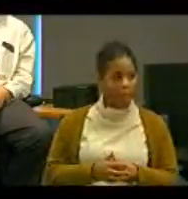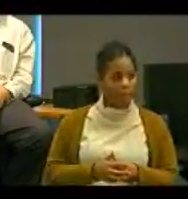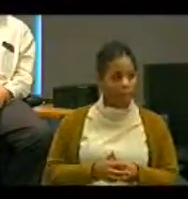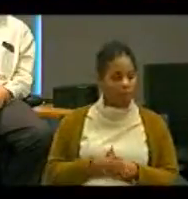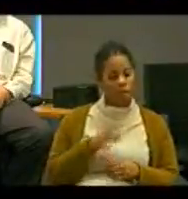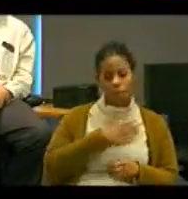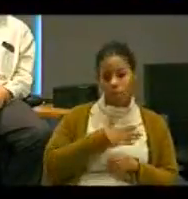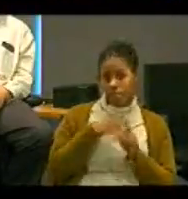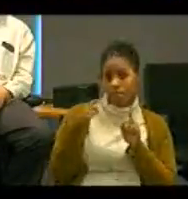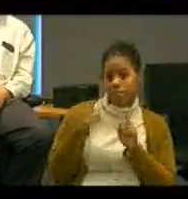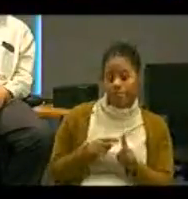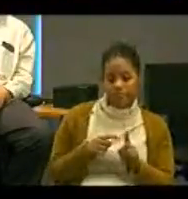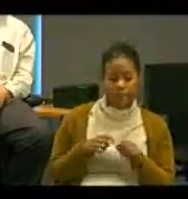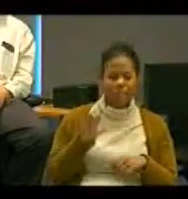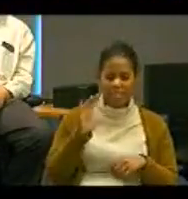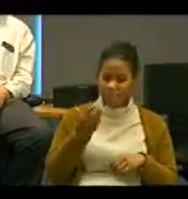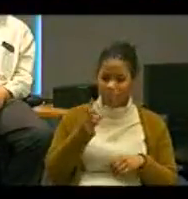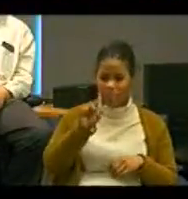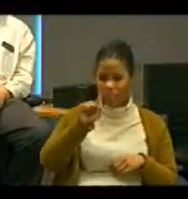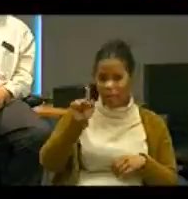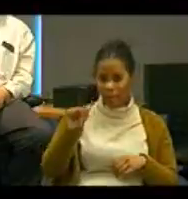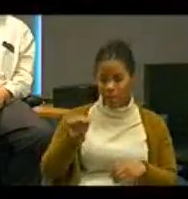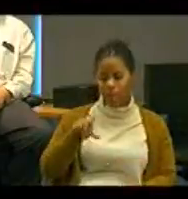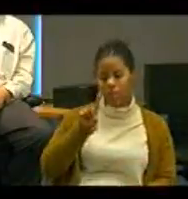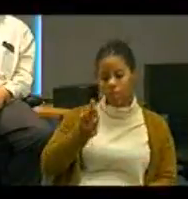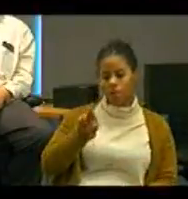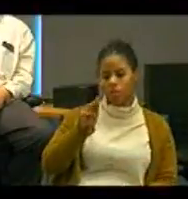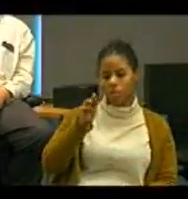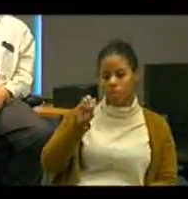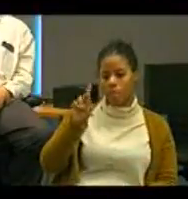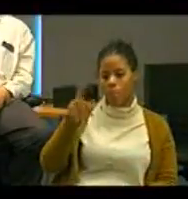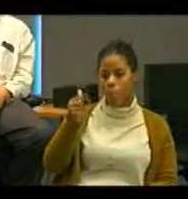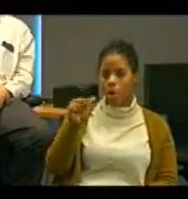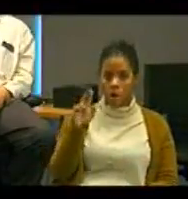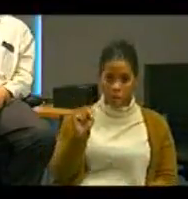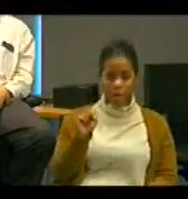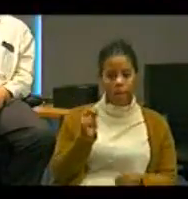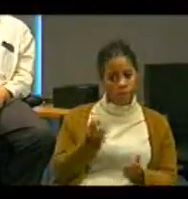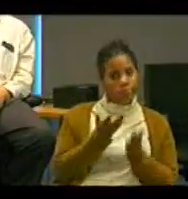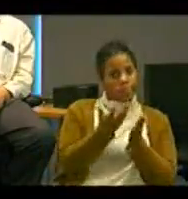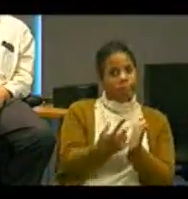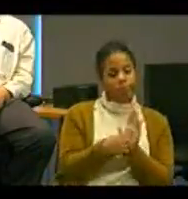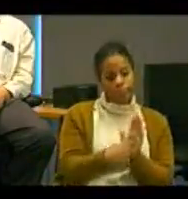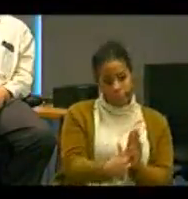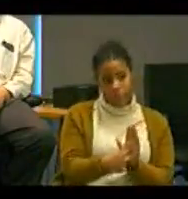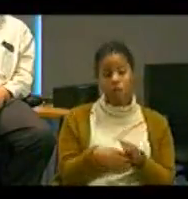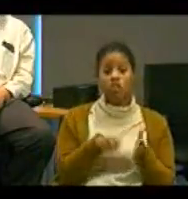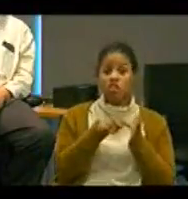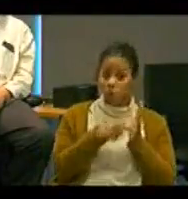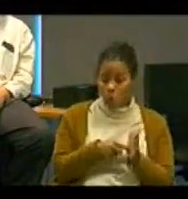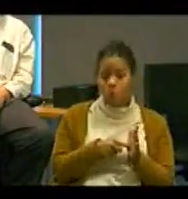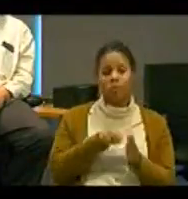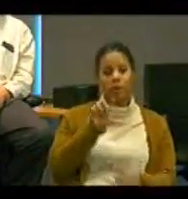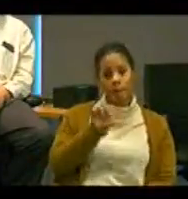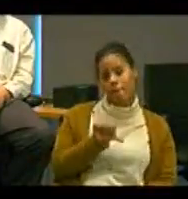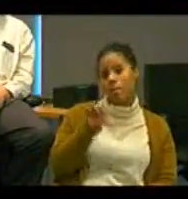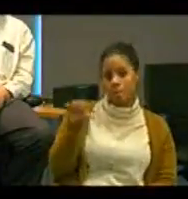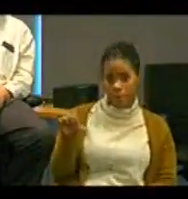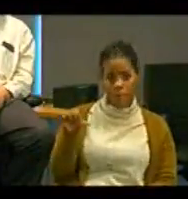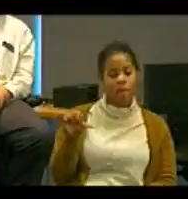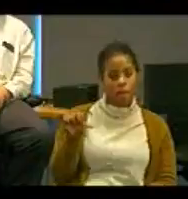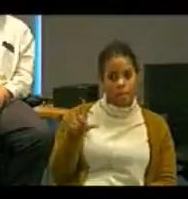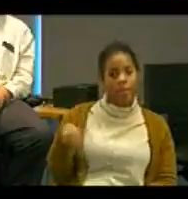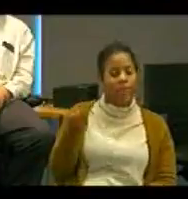actually it seems to me that the data that Dr. Morgan threw up that shows that in fact African Americans are